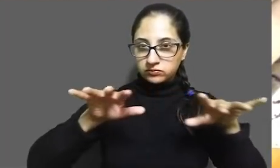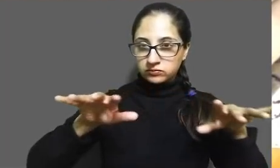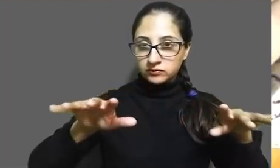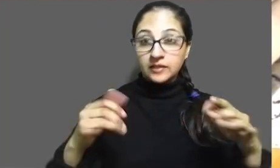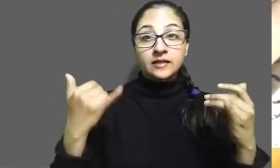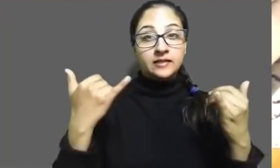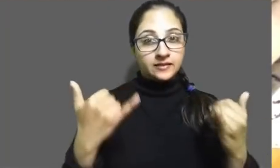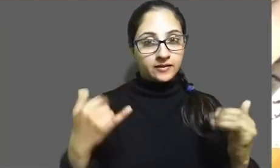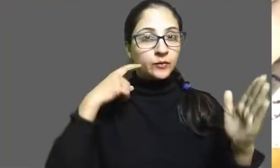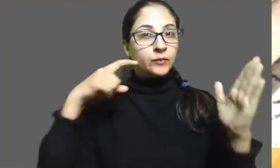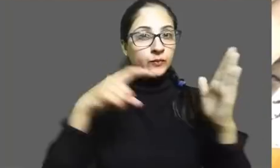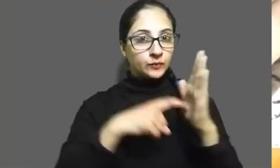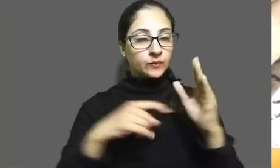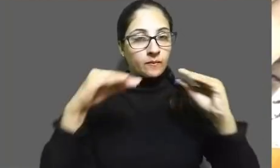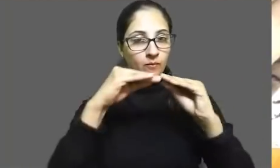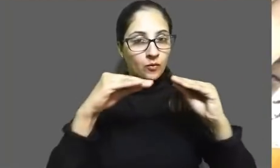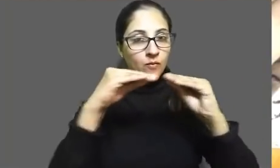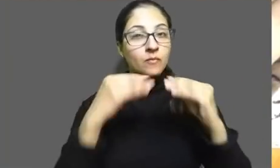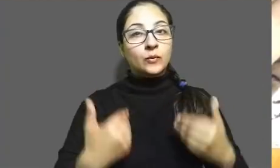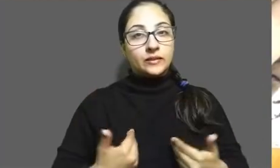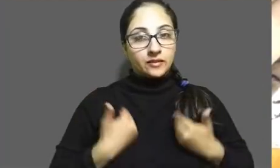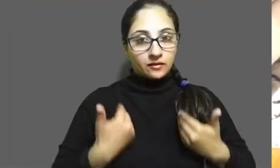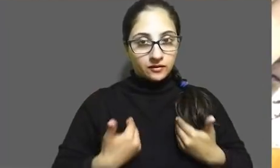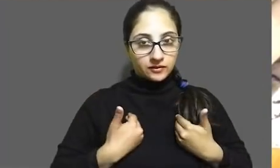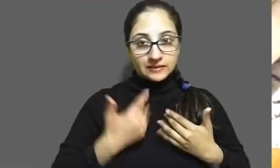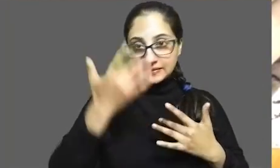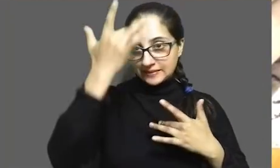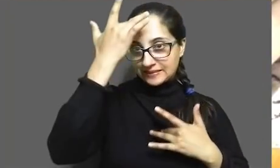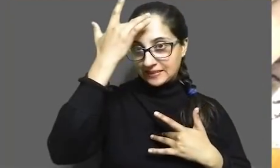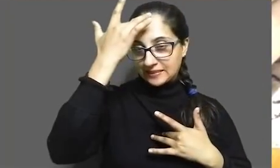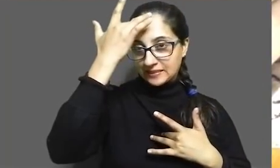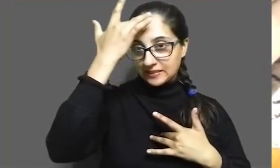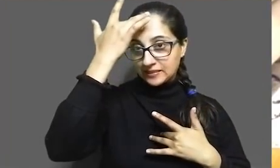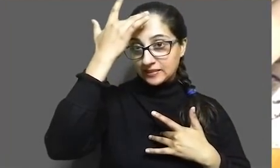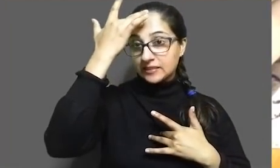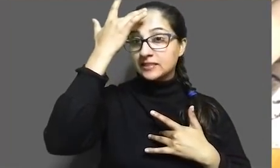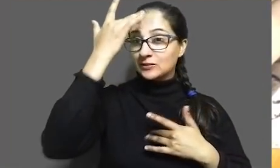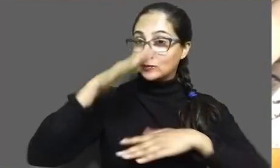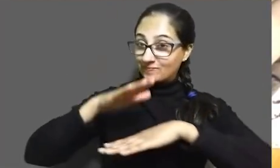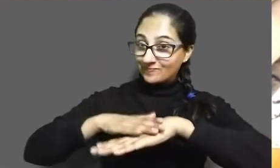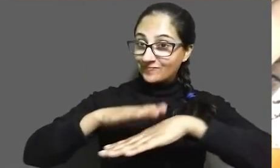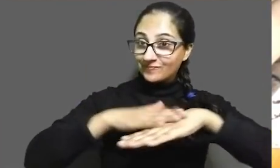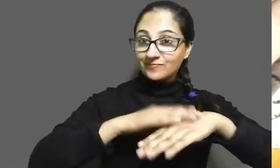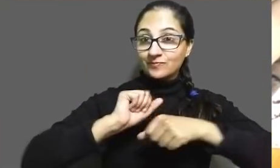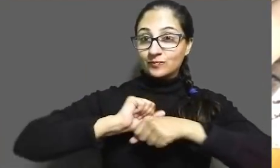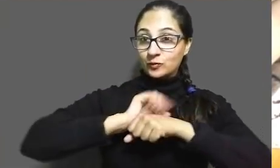are not out of the woods yet, and we need to continue to be vigilant.